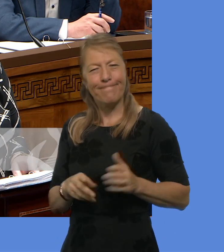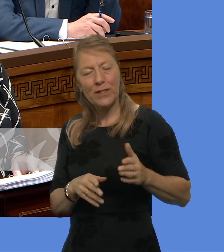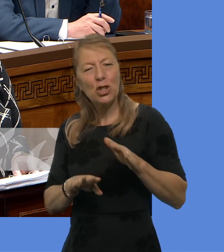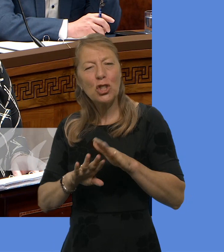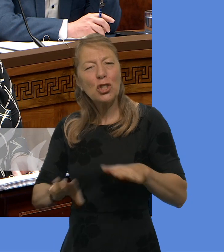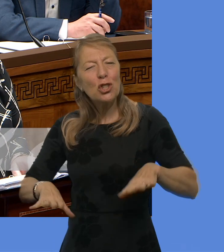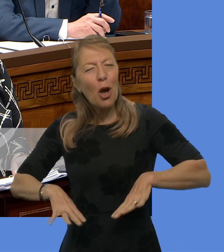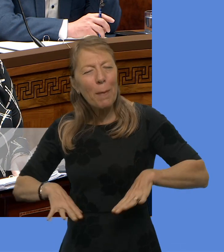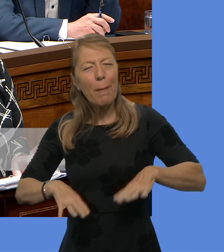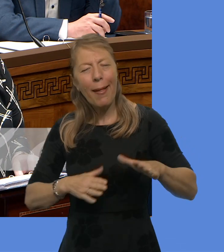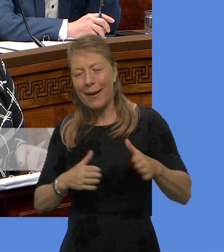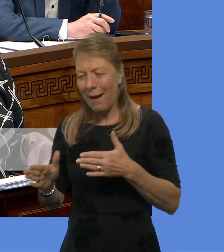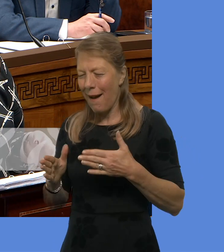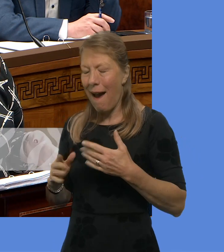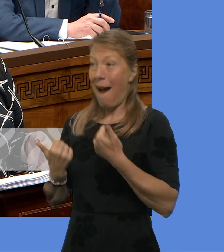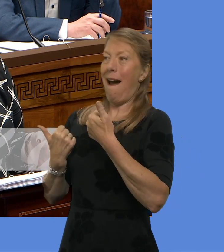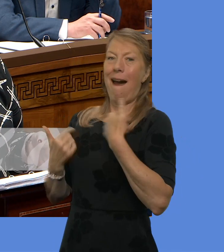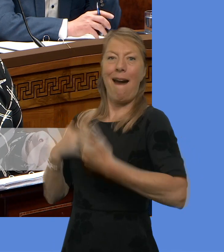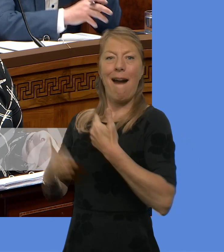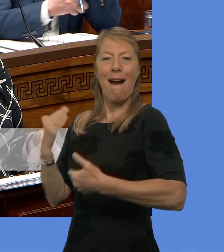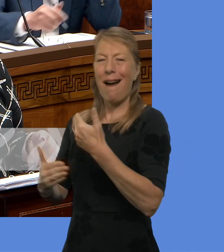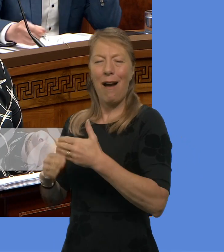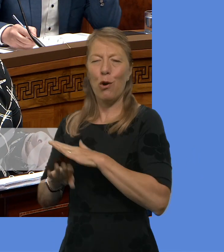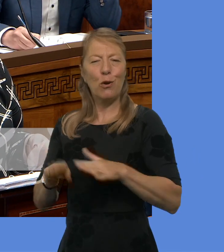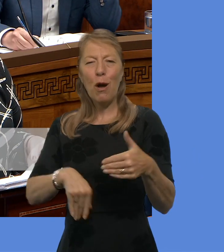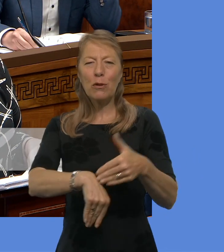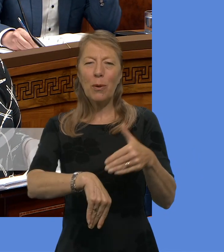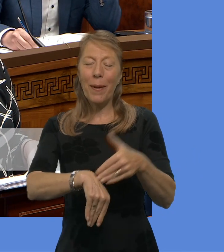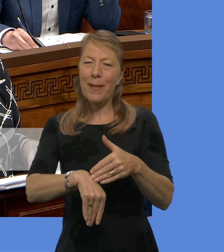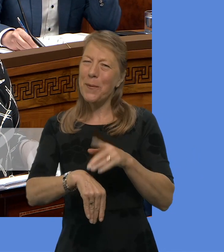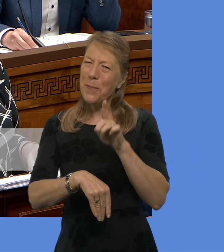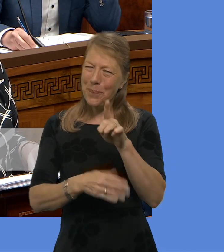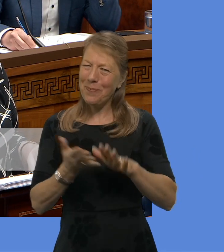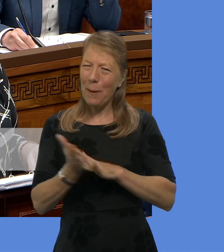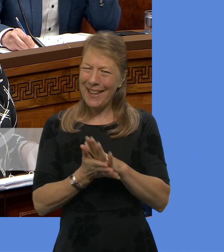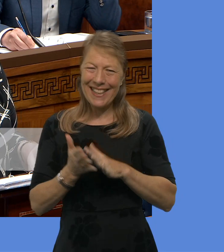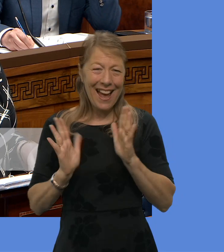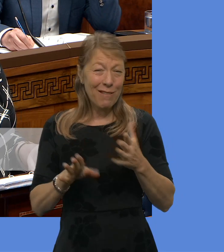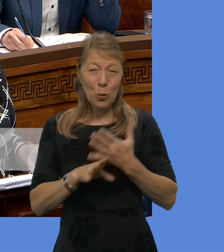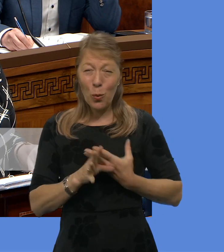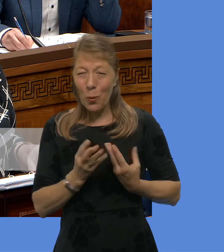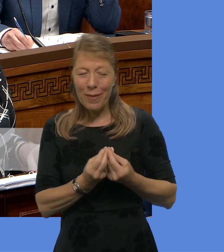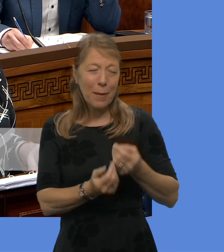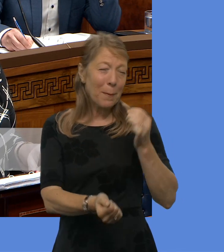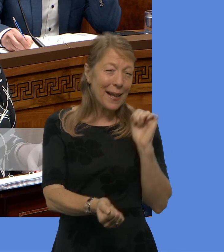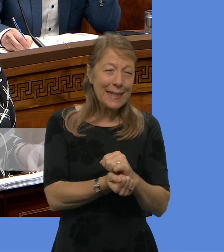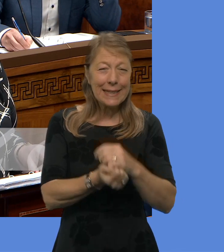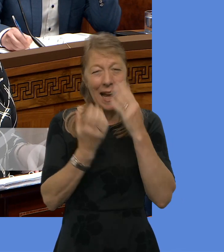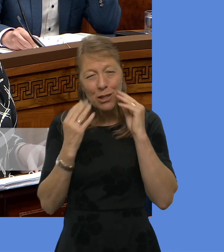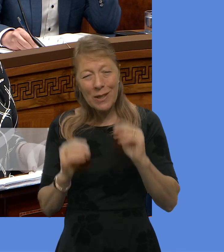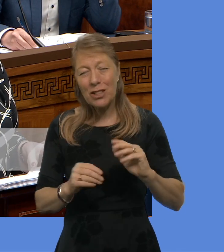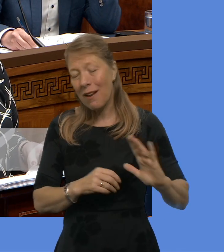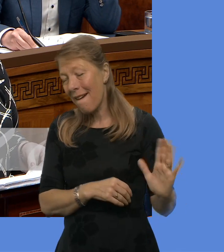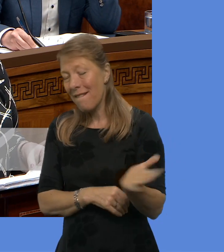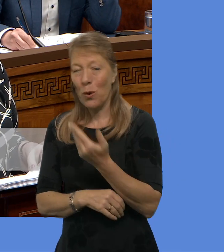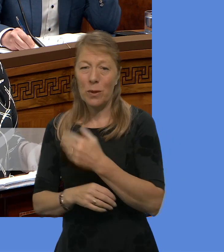Forum, which has remained particularly effective in addressing wider systemic needs while ultimately diverting children from the formal criminal justice system. Additionally,